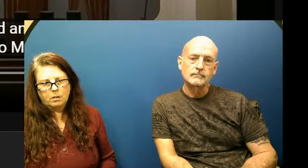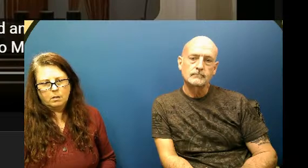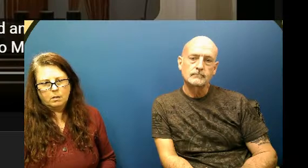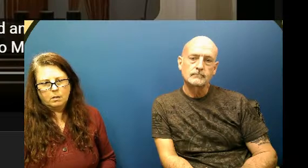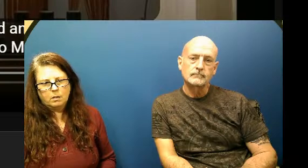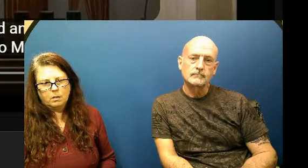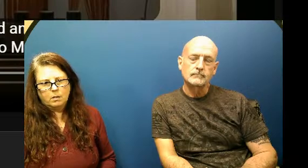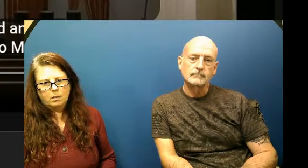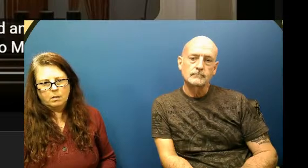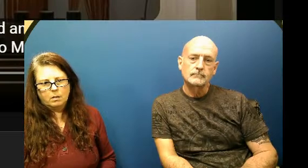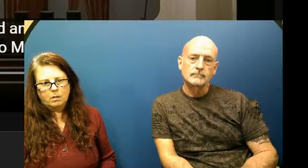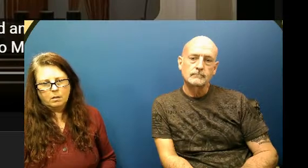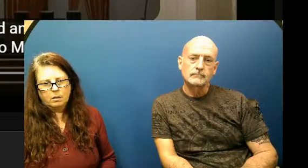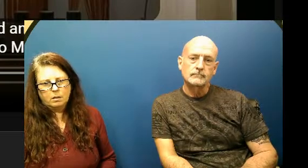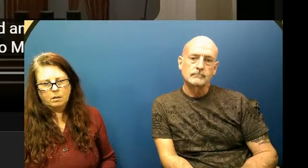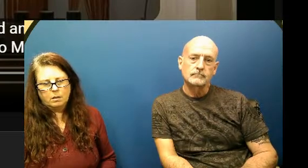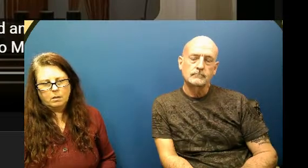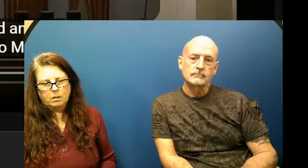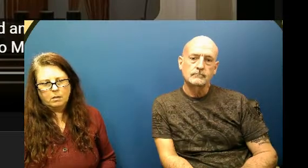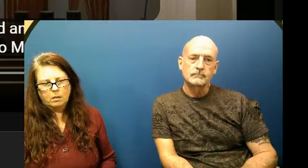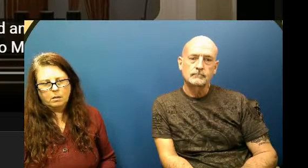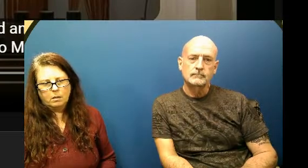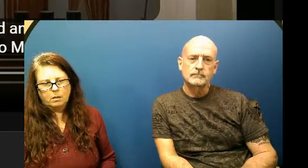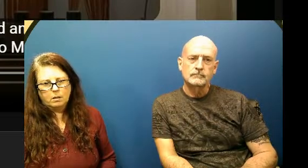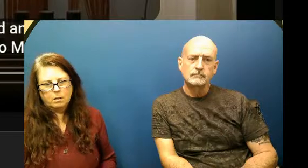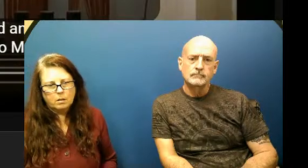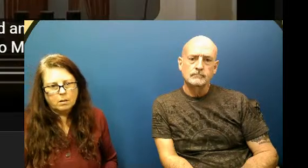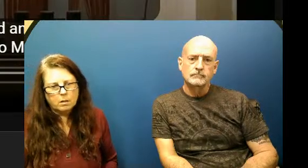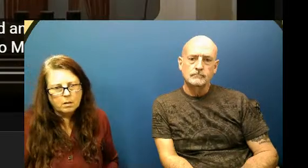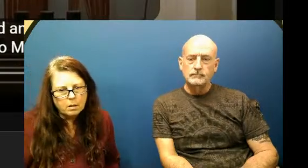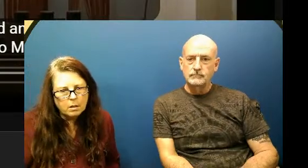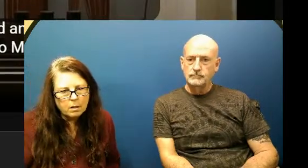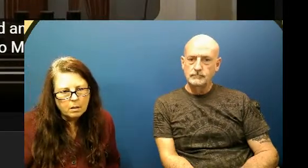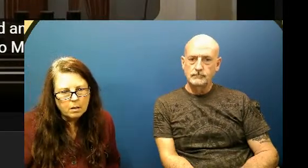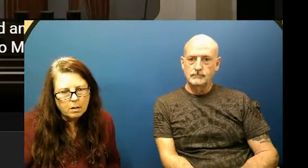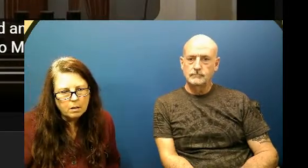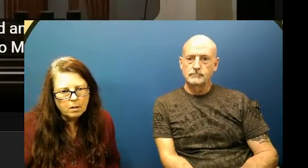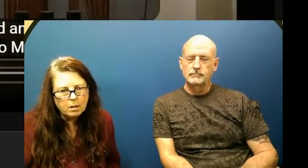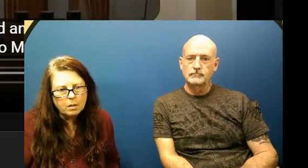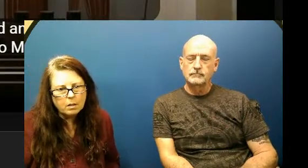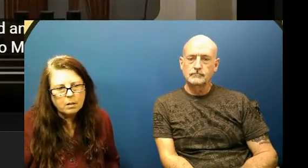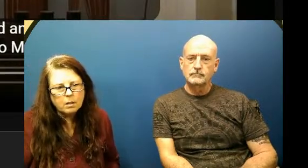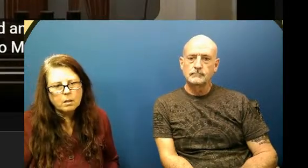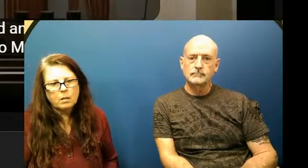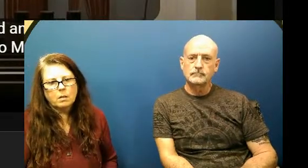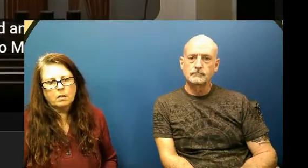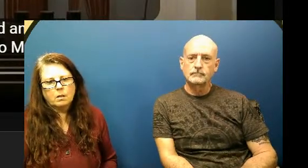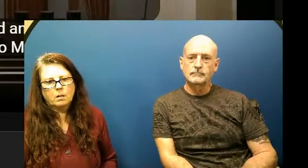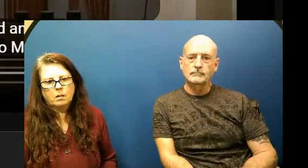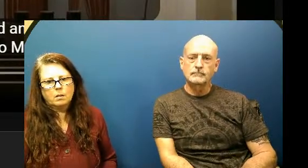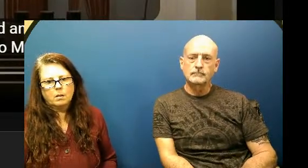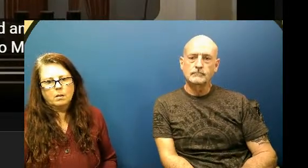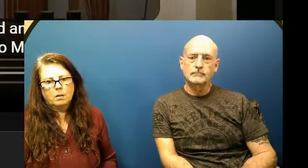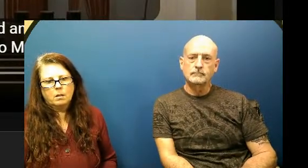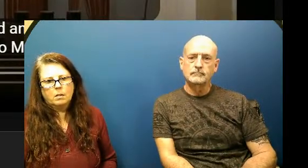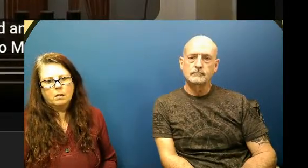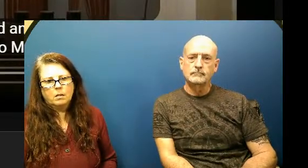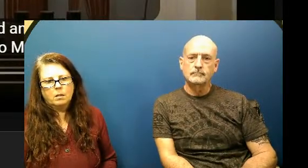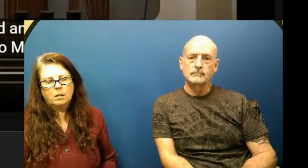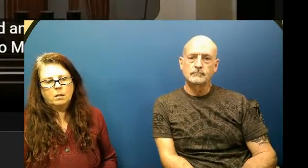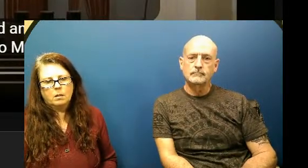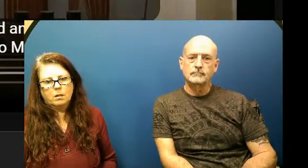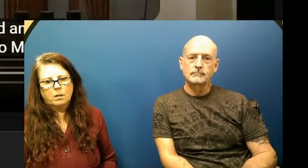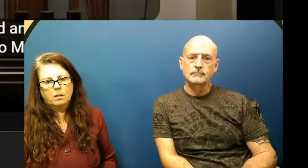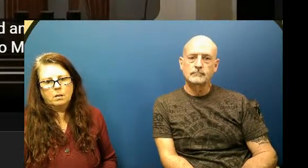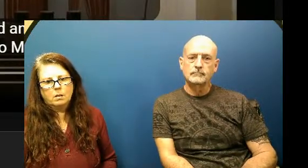not. I agree that that is the way that the analysis proceeds. Here, we believe that the level of scrutiny should be strict scrutiny.